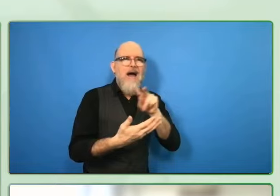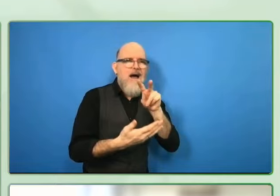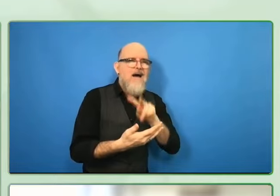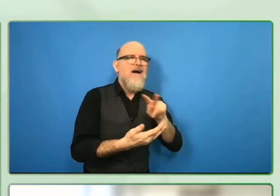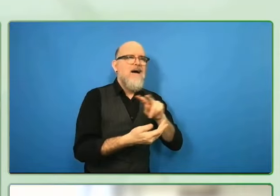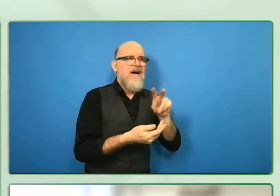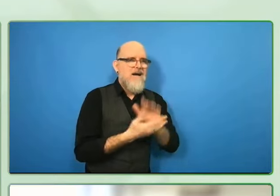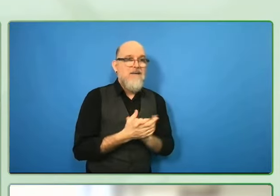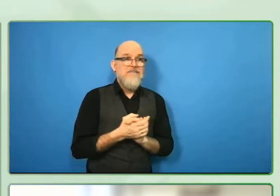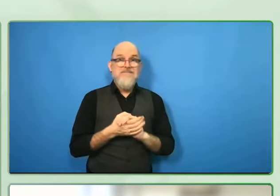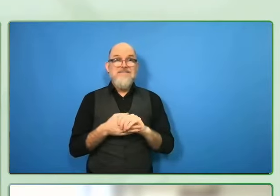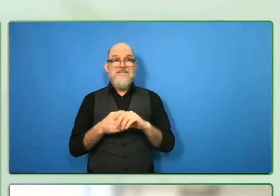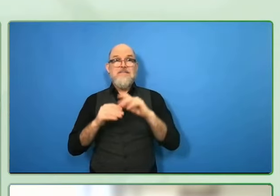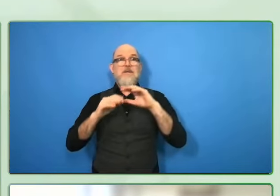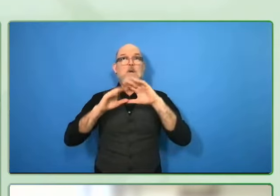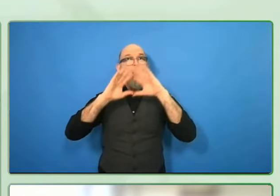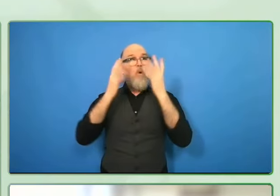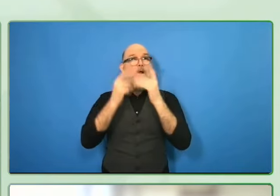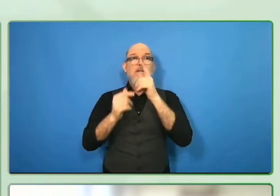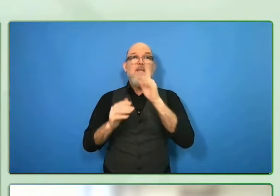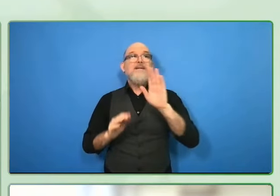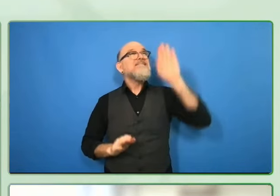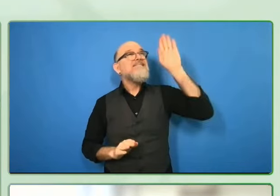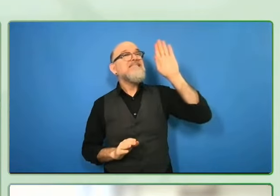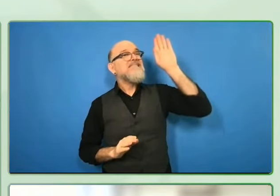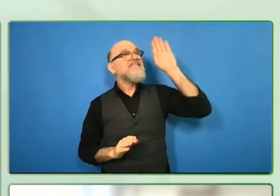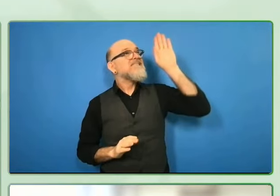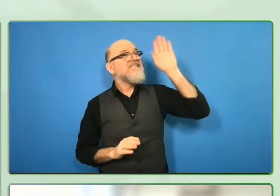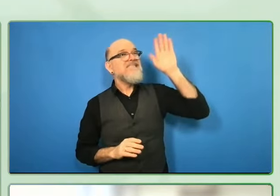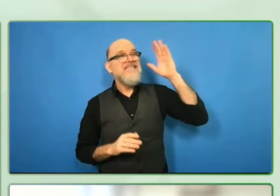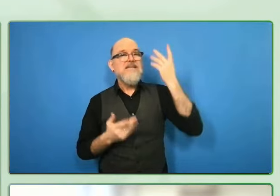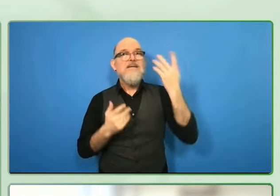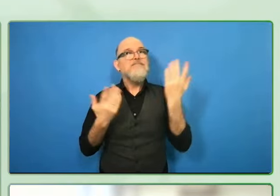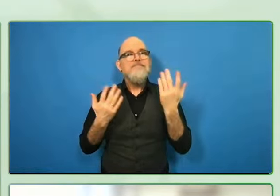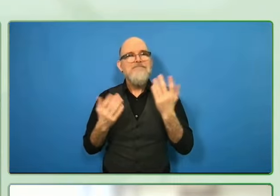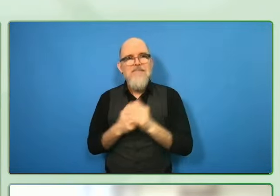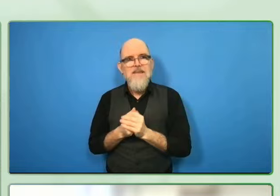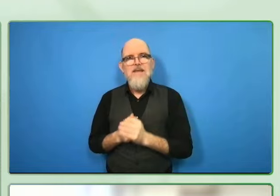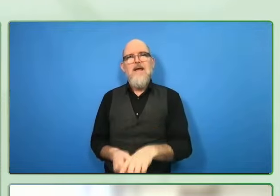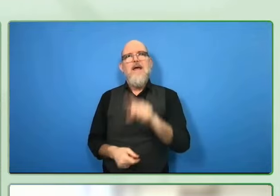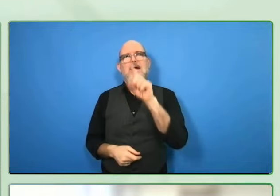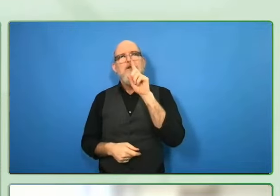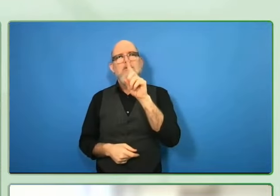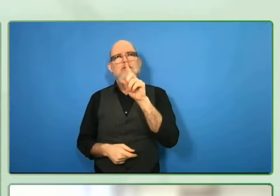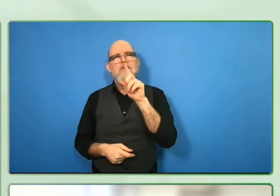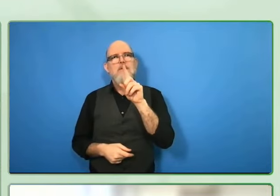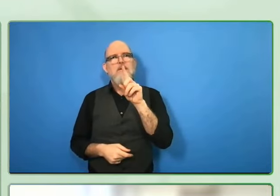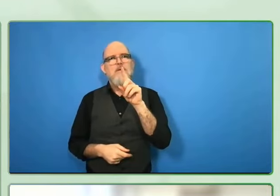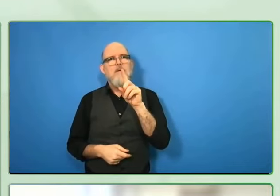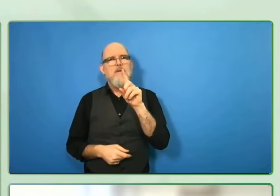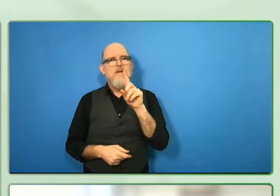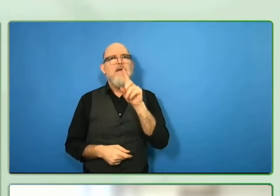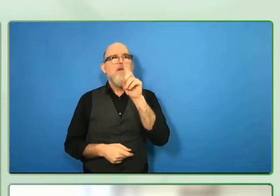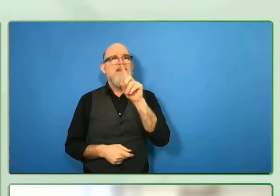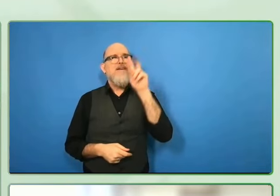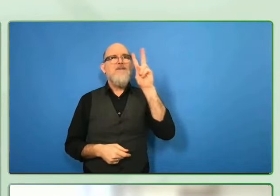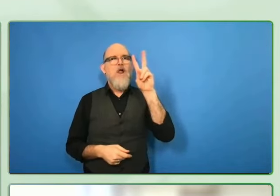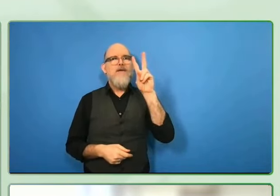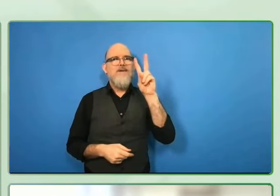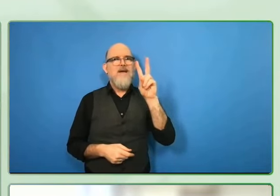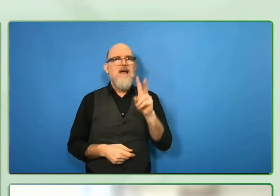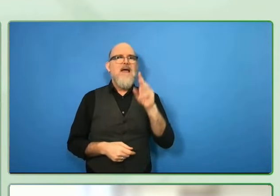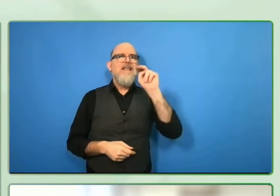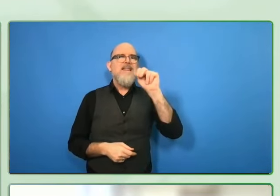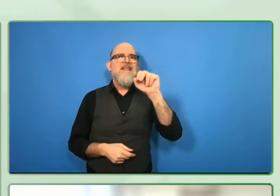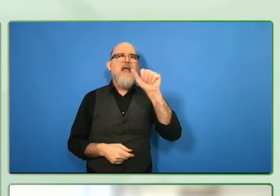were in 12 hubs, so from Nairobi, Tokyo, New York, London, Mexico City, across the globe. The